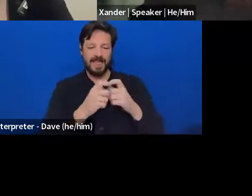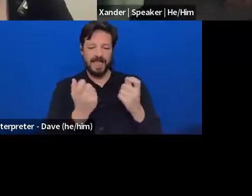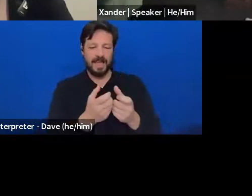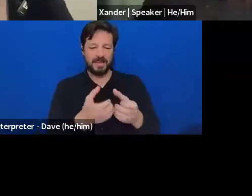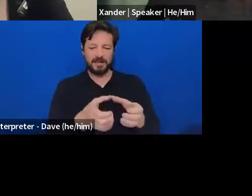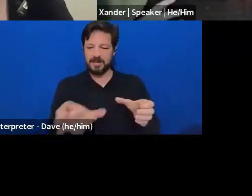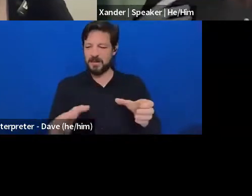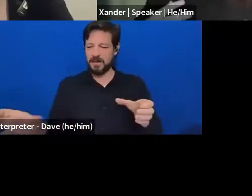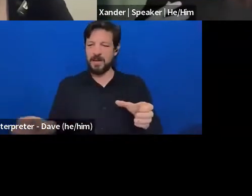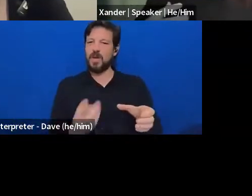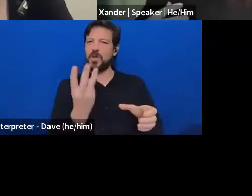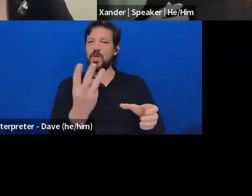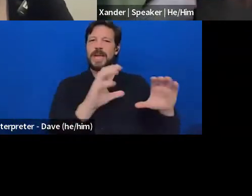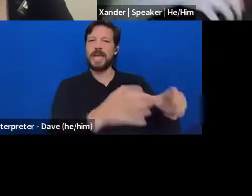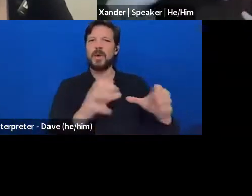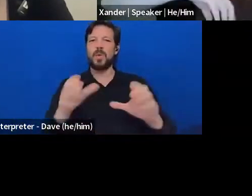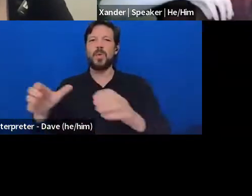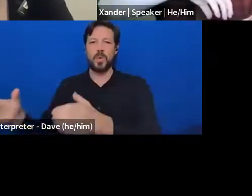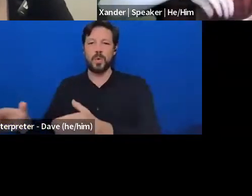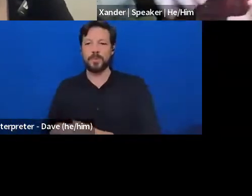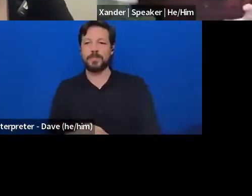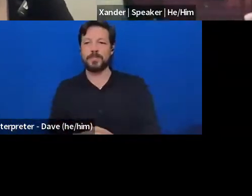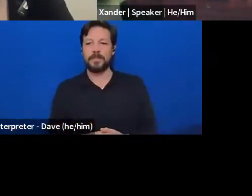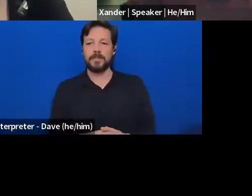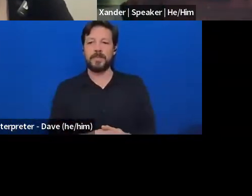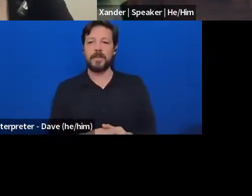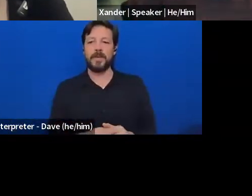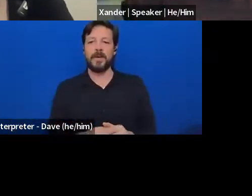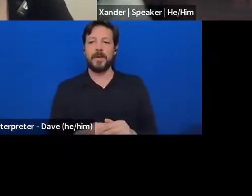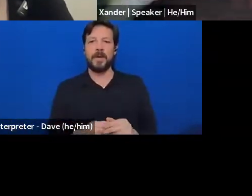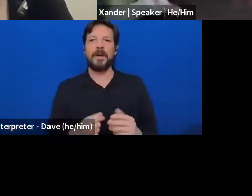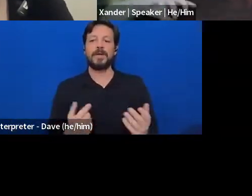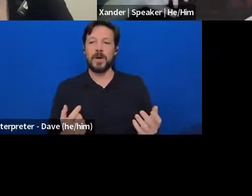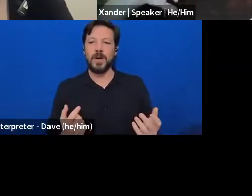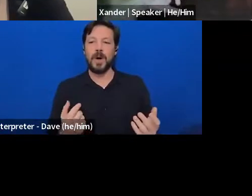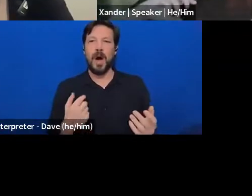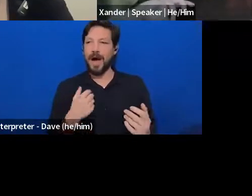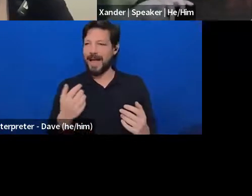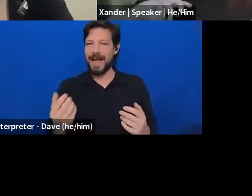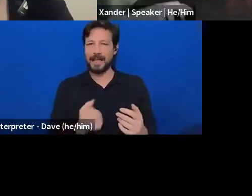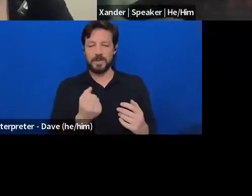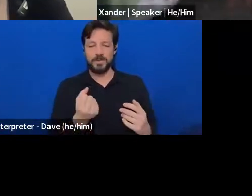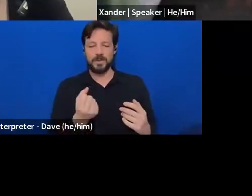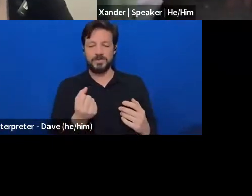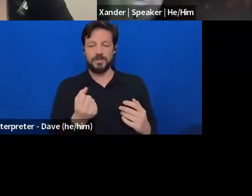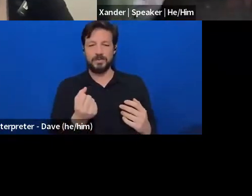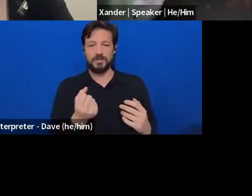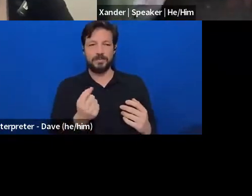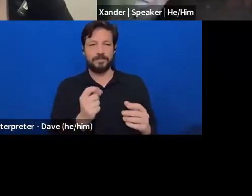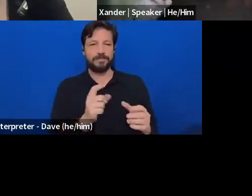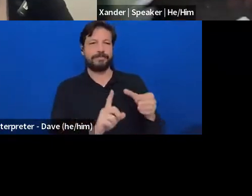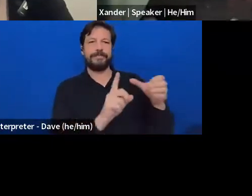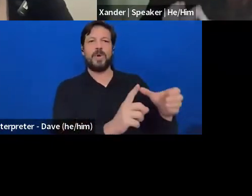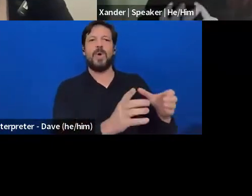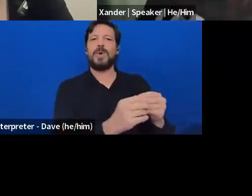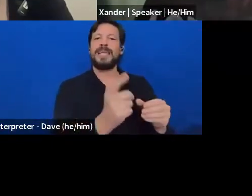3 different groups. And instead of being in one of 3 groups, I had to go with one of the teacher aides